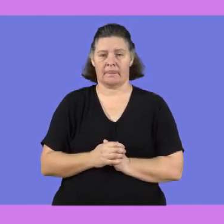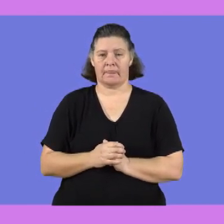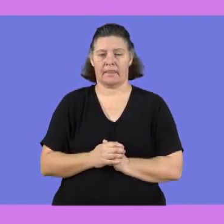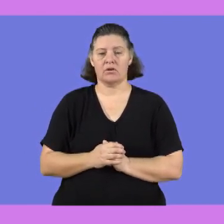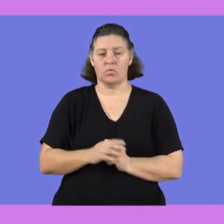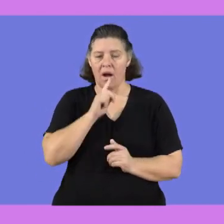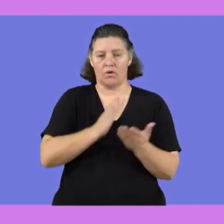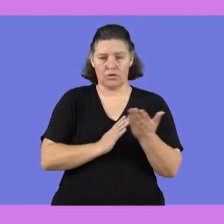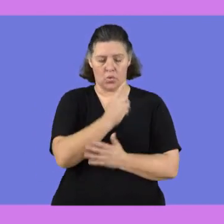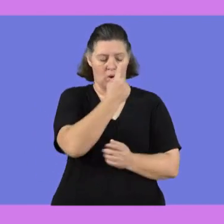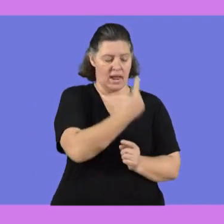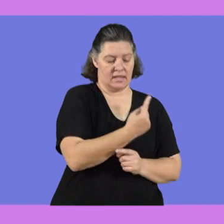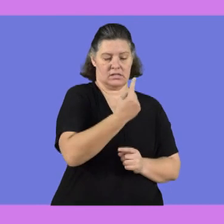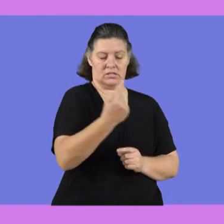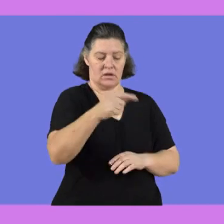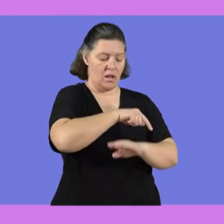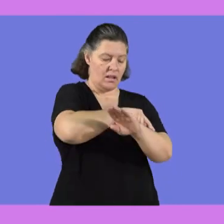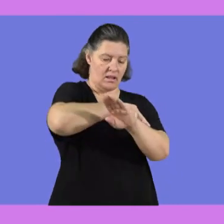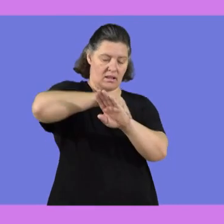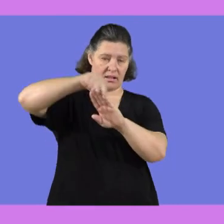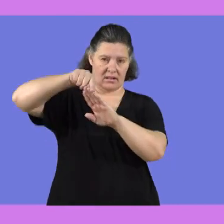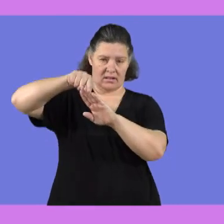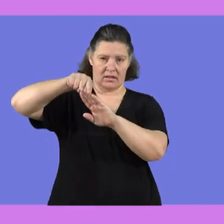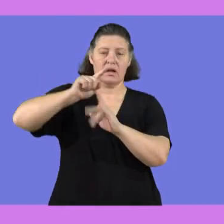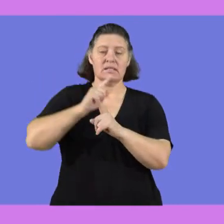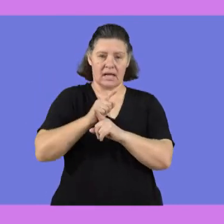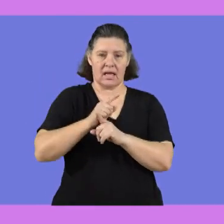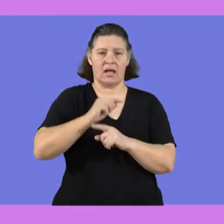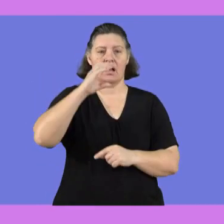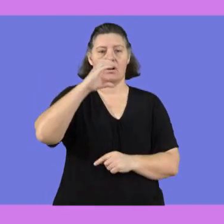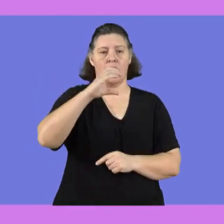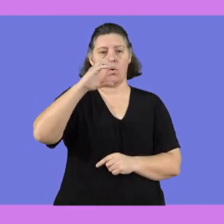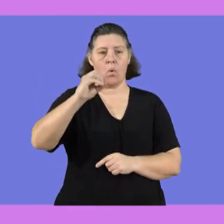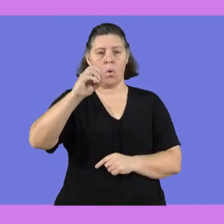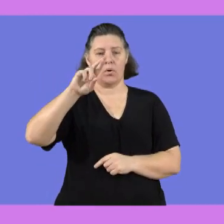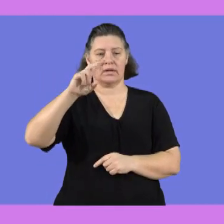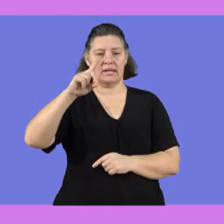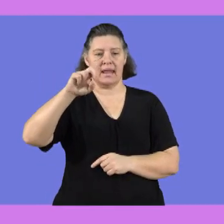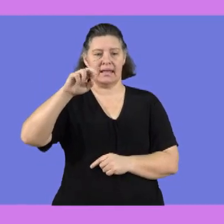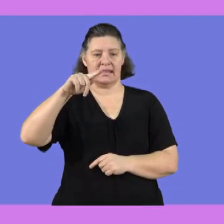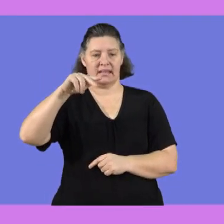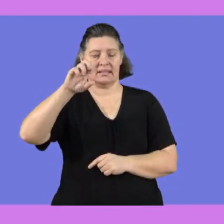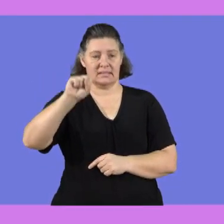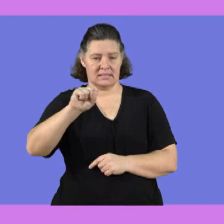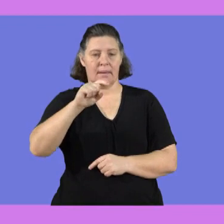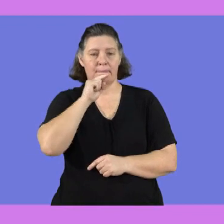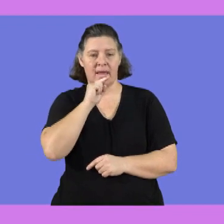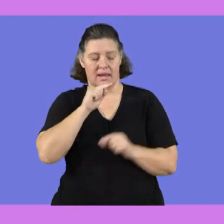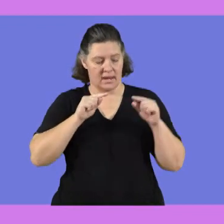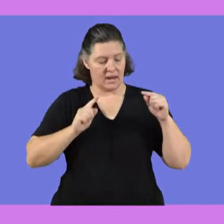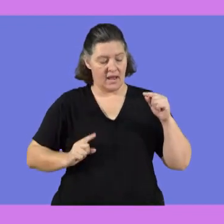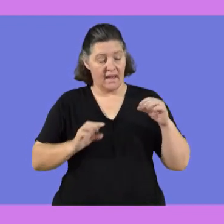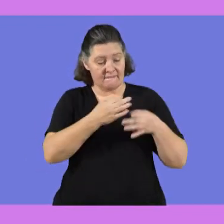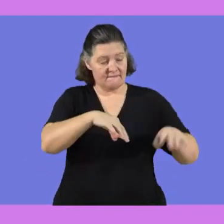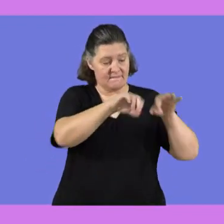just draw the line across the points that you have indicated. When I talk about the coordinates, I'm